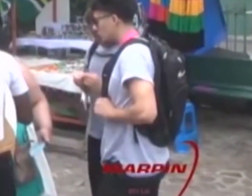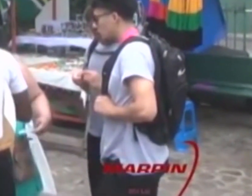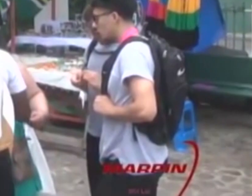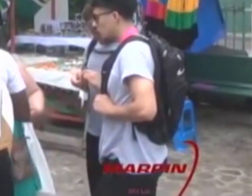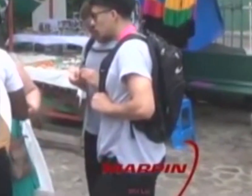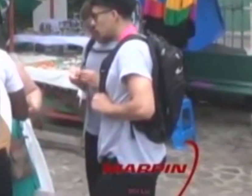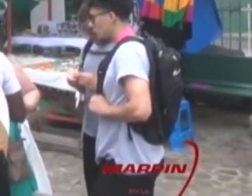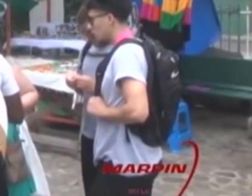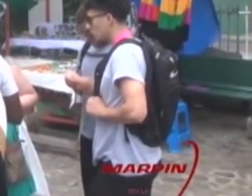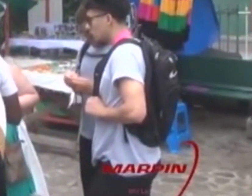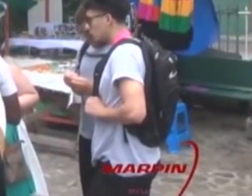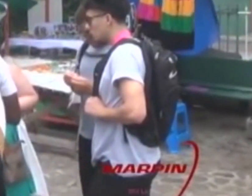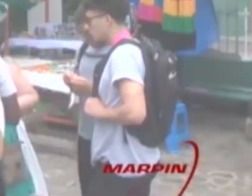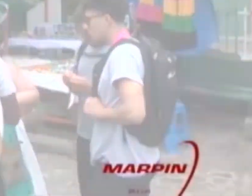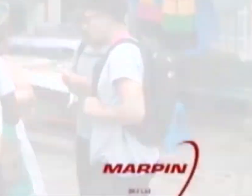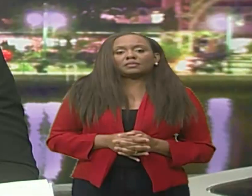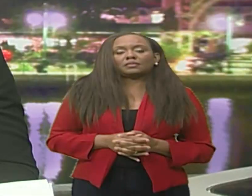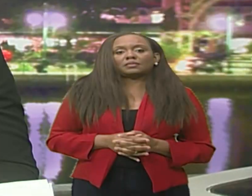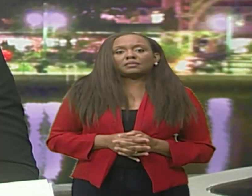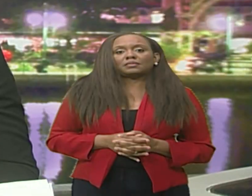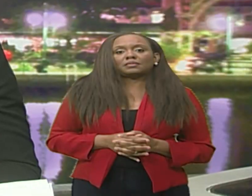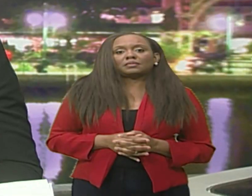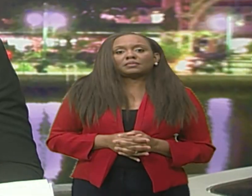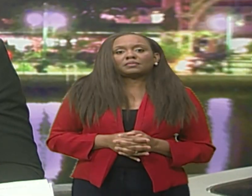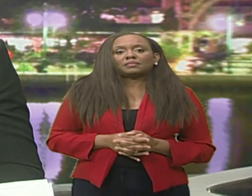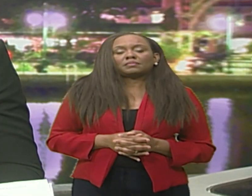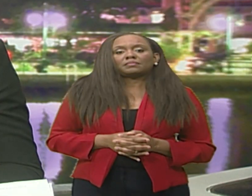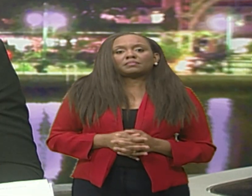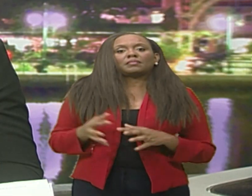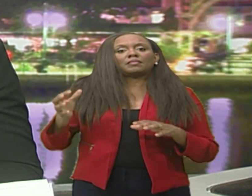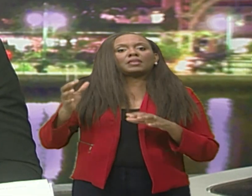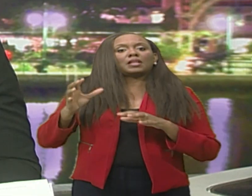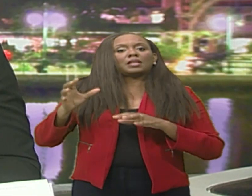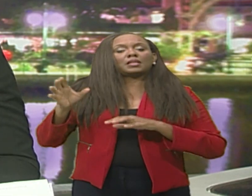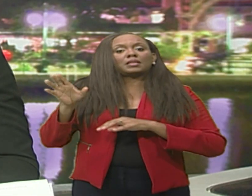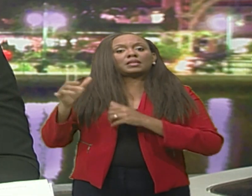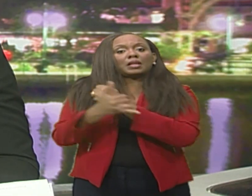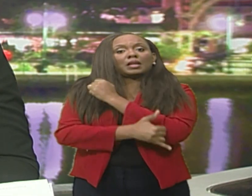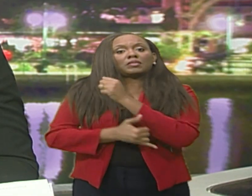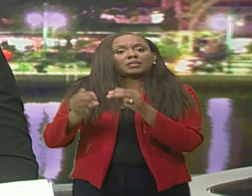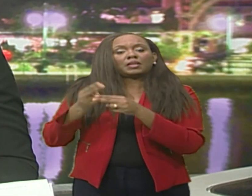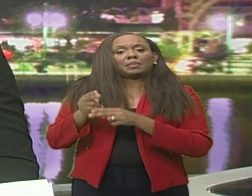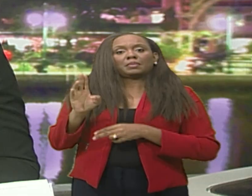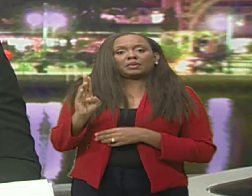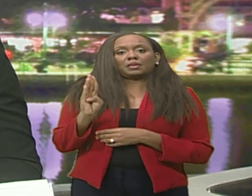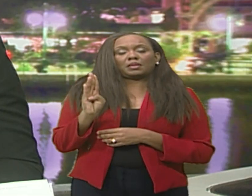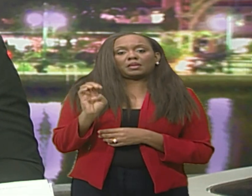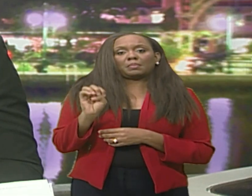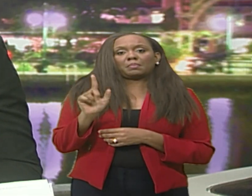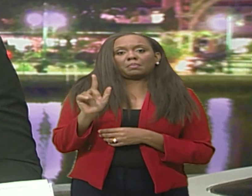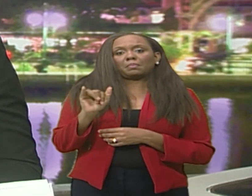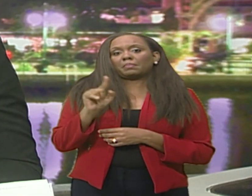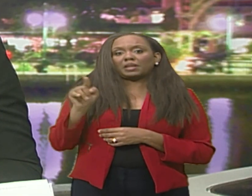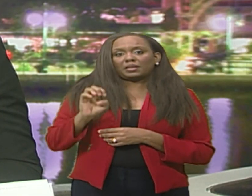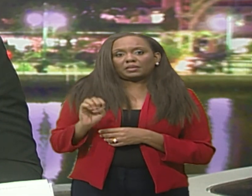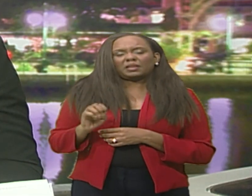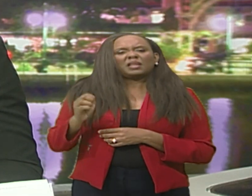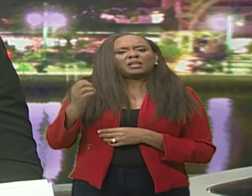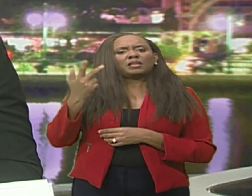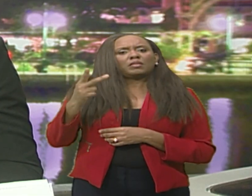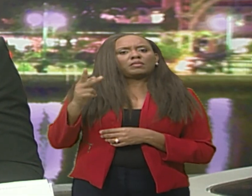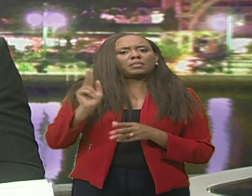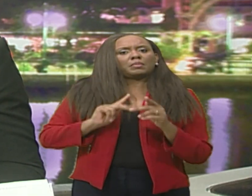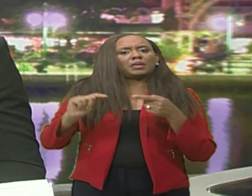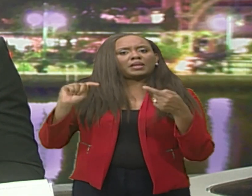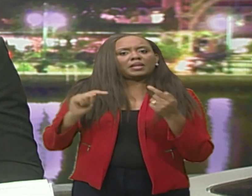and to make several calls during the summer. On the regional scene in Belize, 3 people were injured after a leaking butane